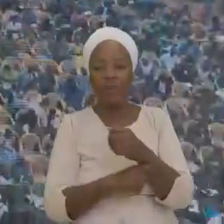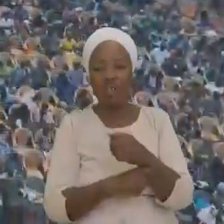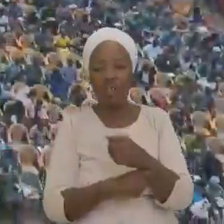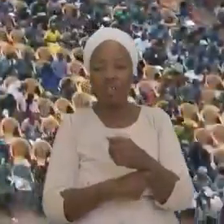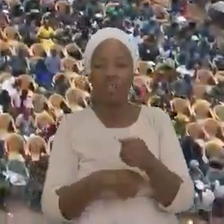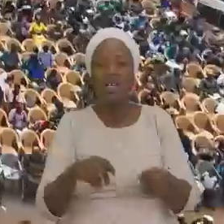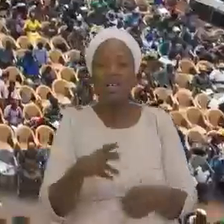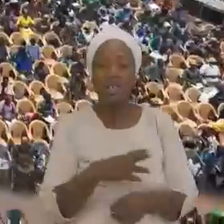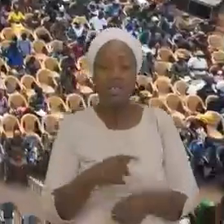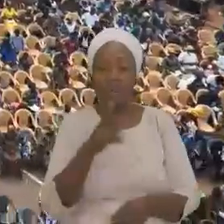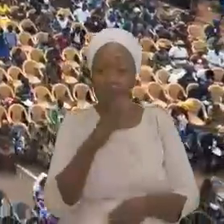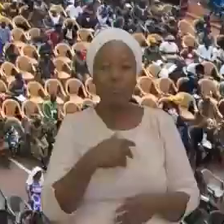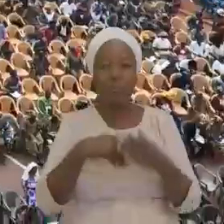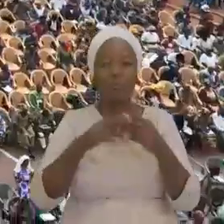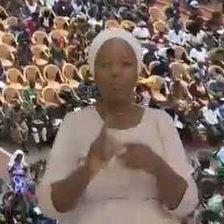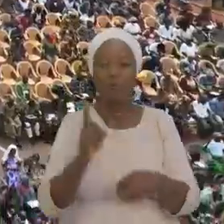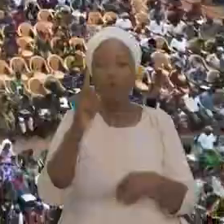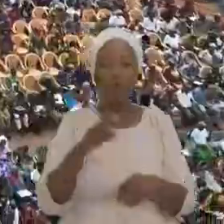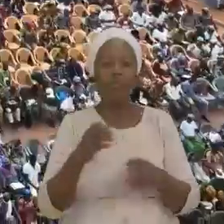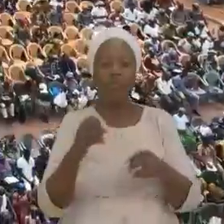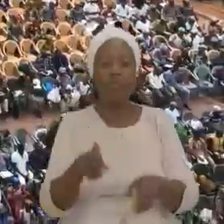been built up a long time.